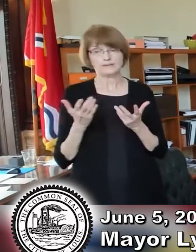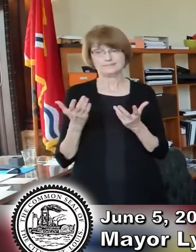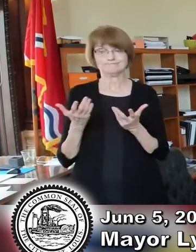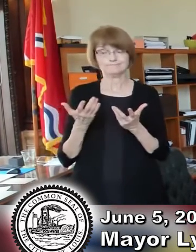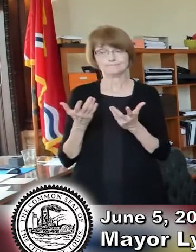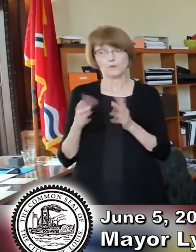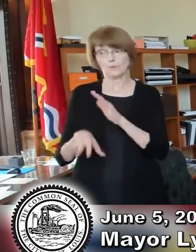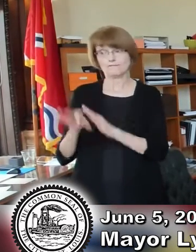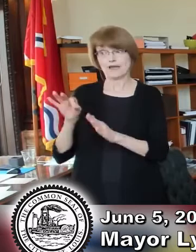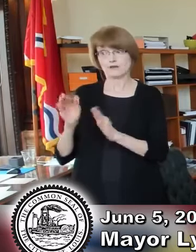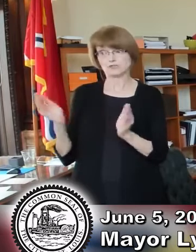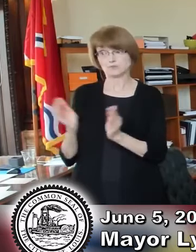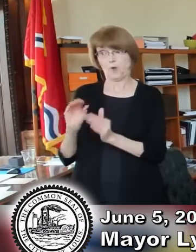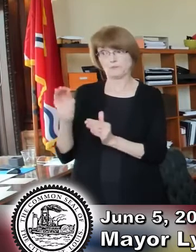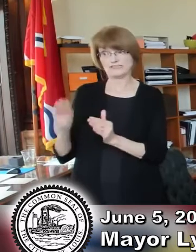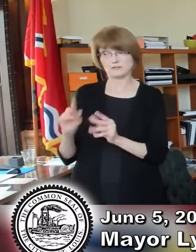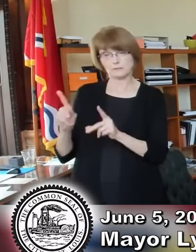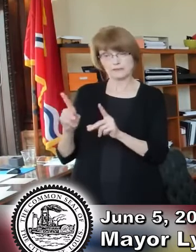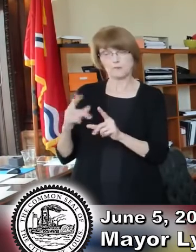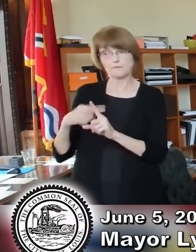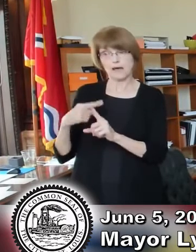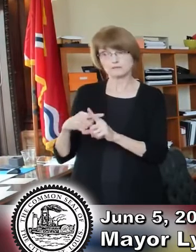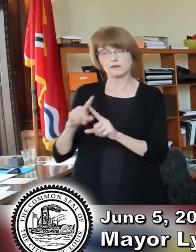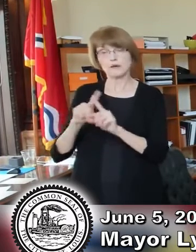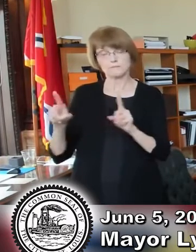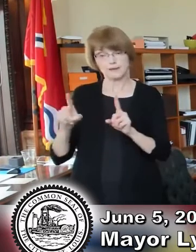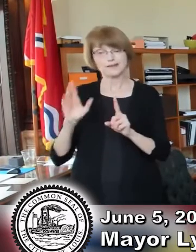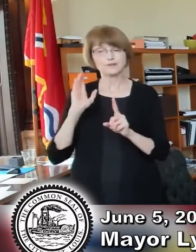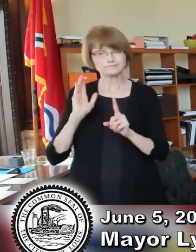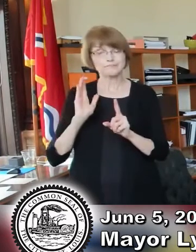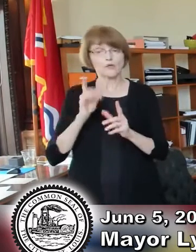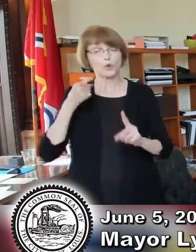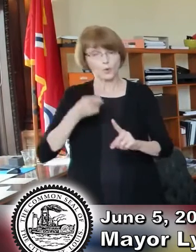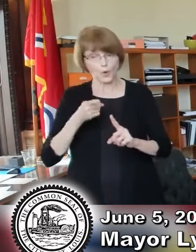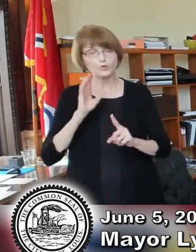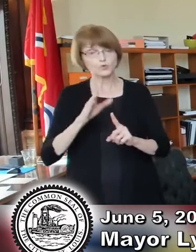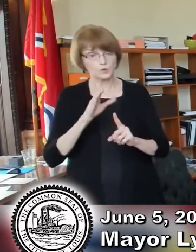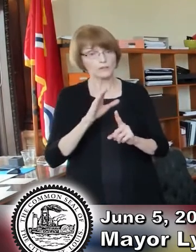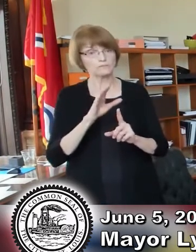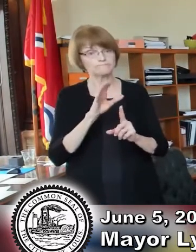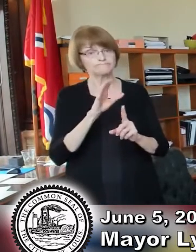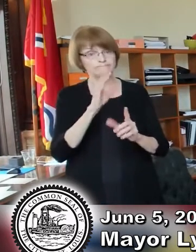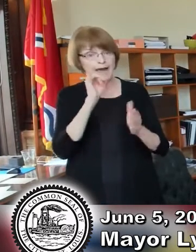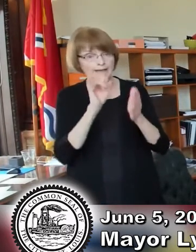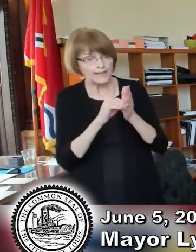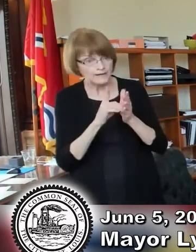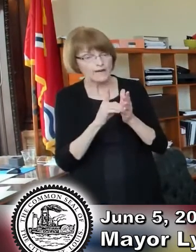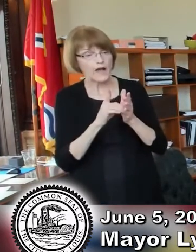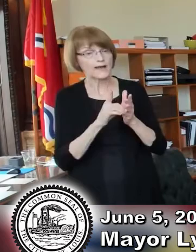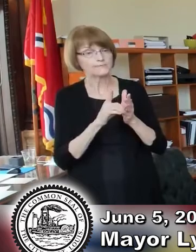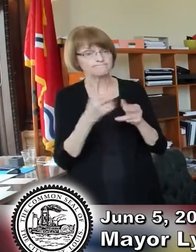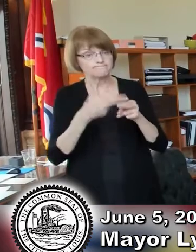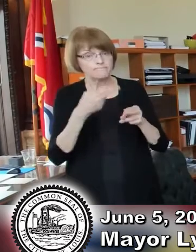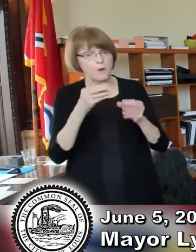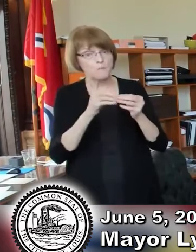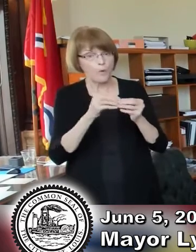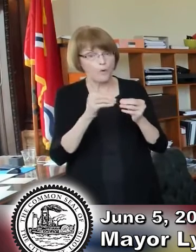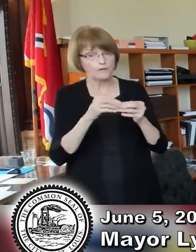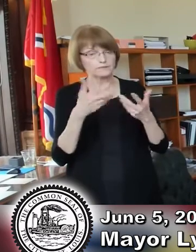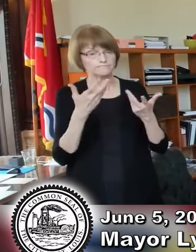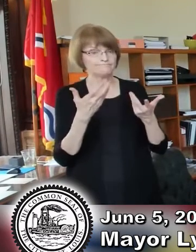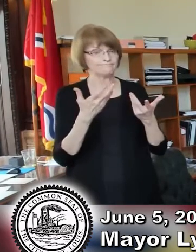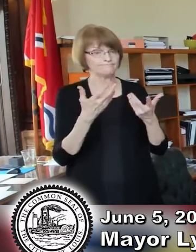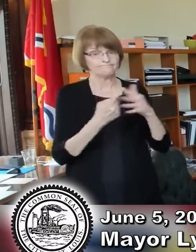have found that, but you do find more cases. But the real key here is how many people are admitted